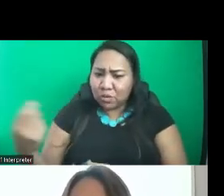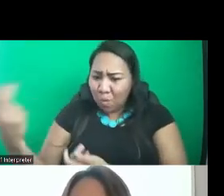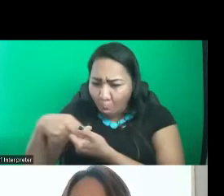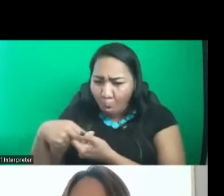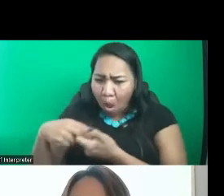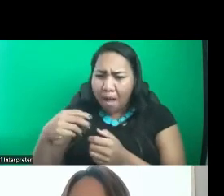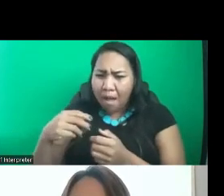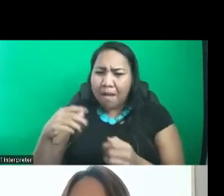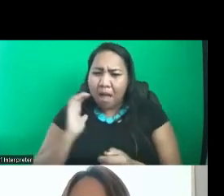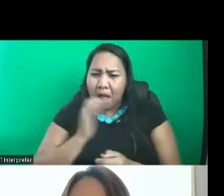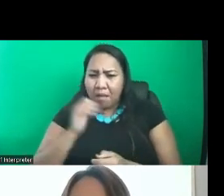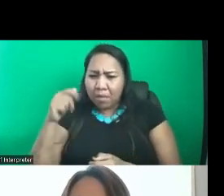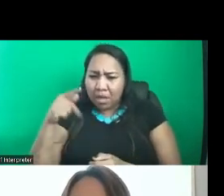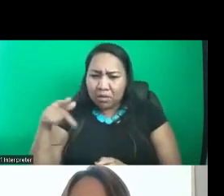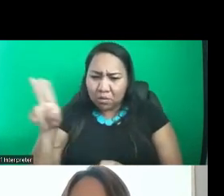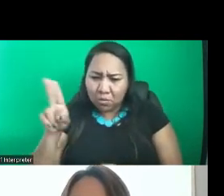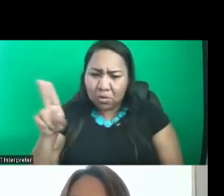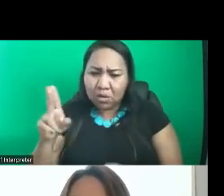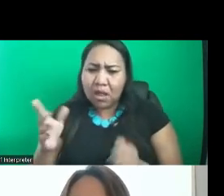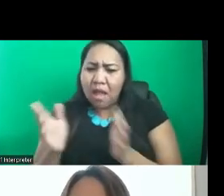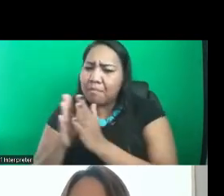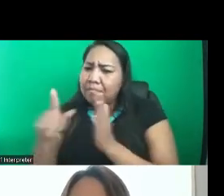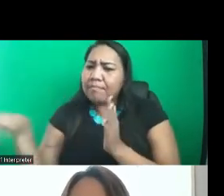have them